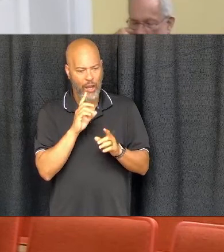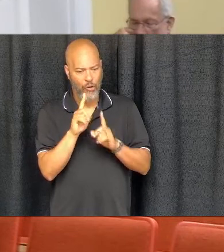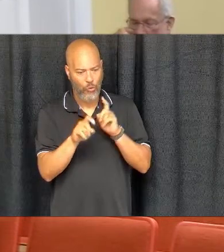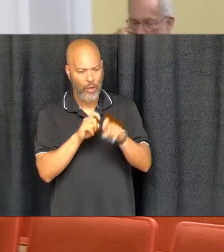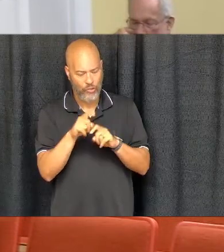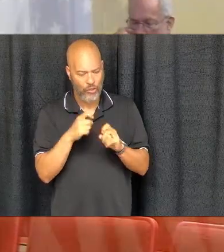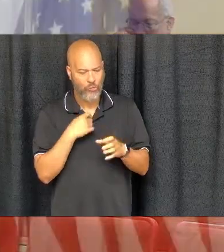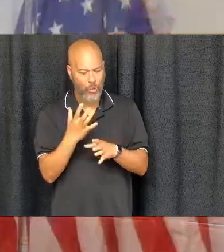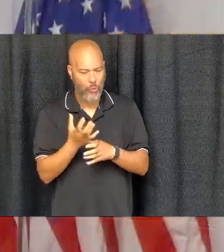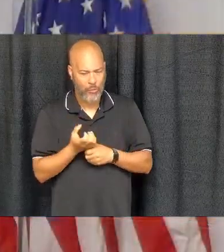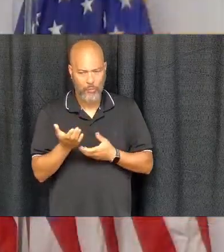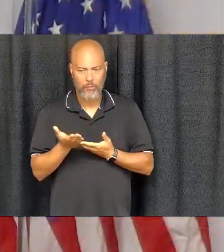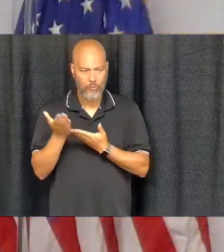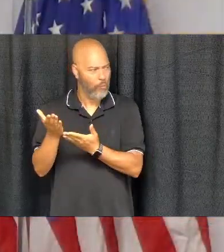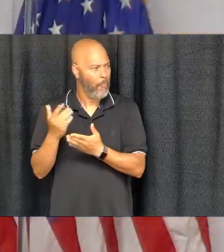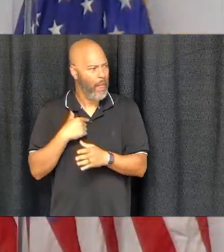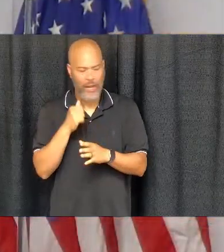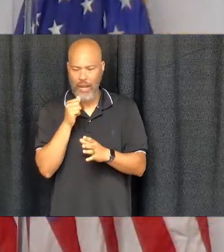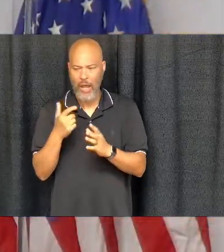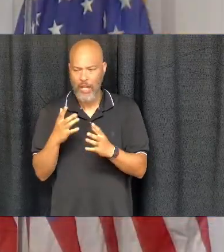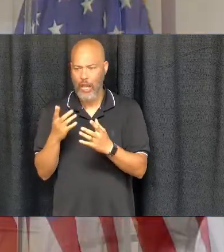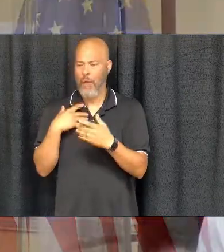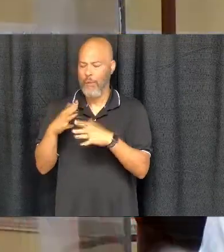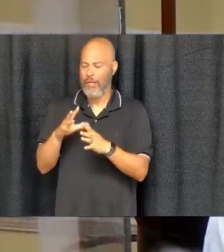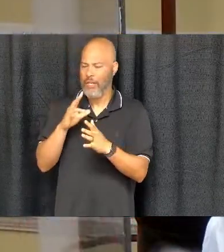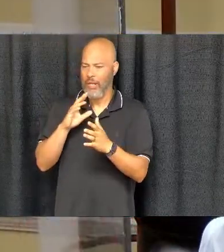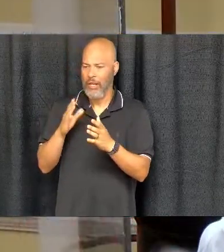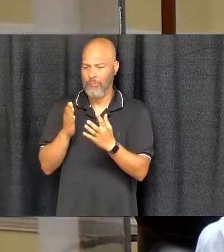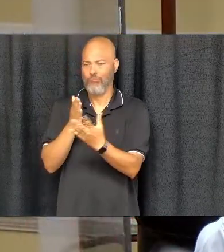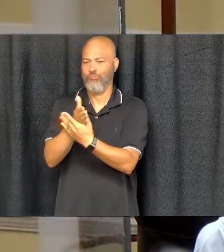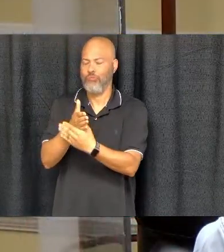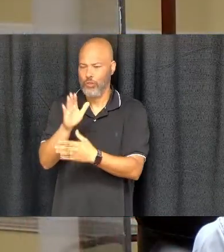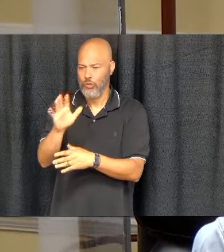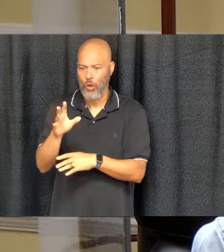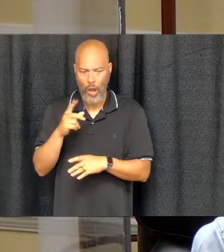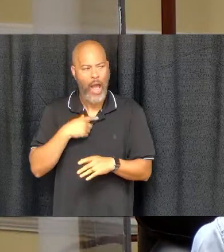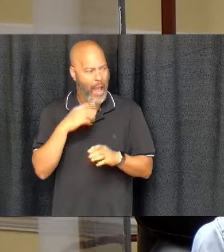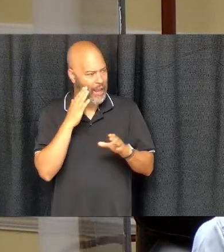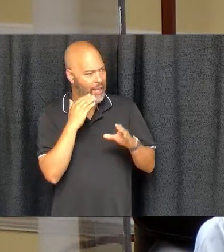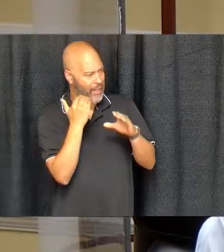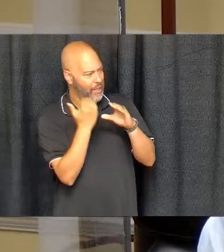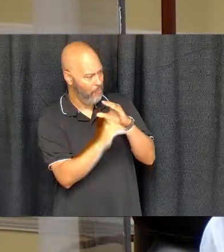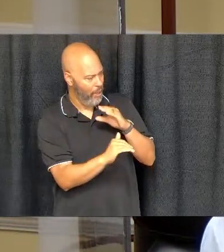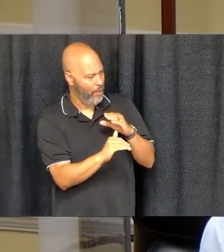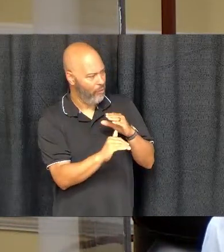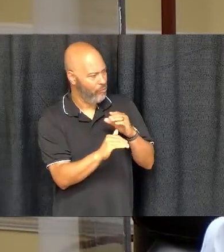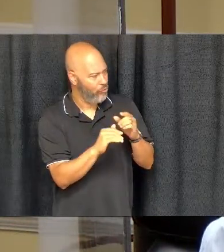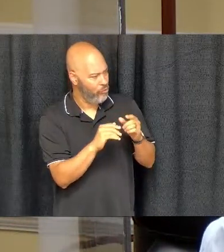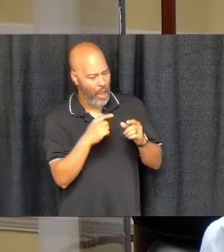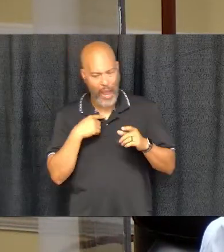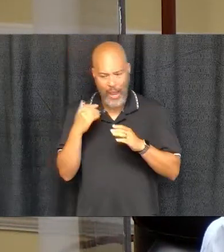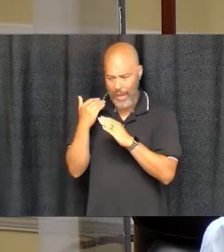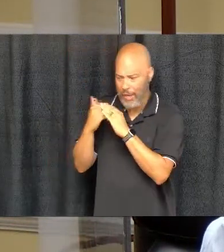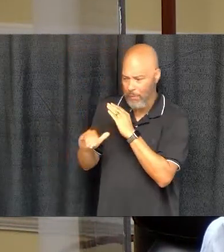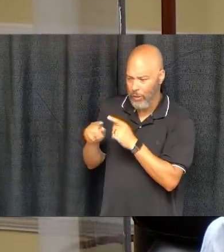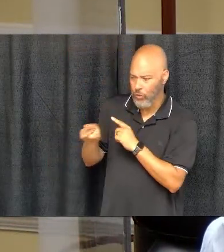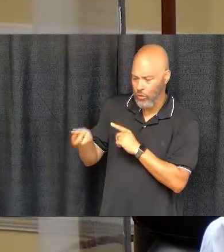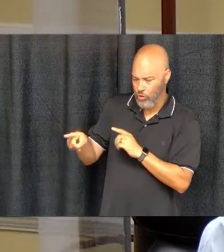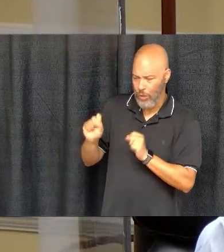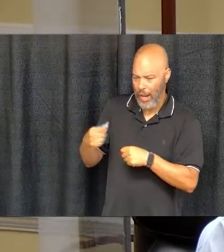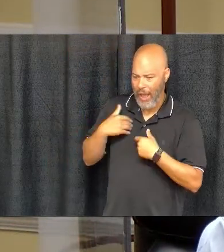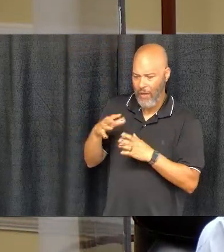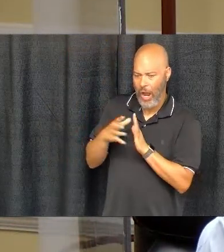Okay, Councilperson Reynolds, didn't mean to interrupt. Yeah, so that's fine. So I did email this to you, Mr. Tyndall, so you could have a copy of